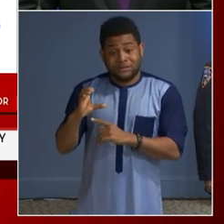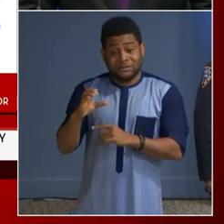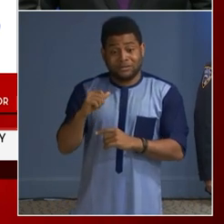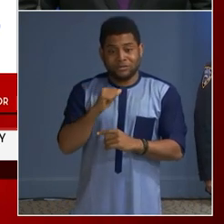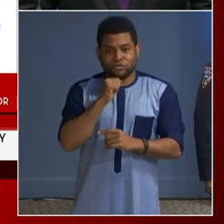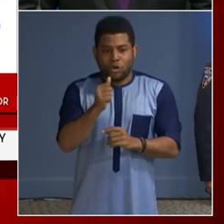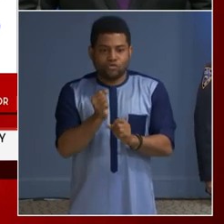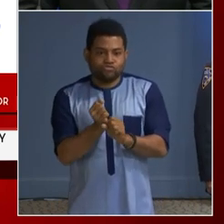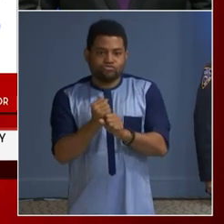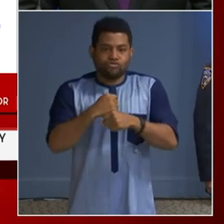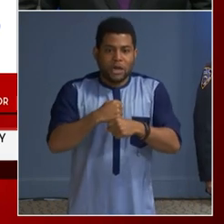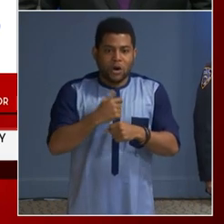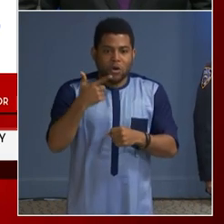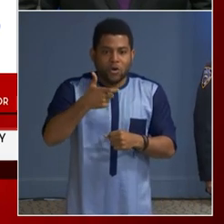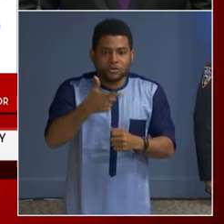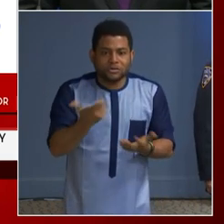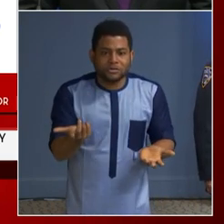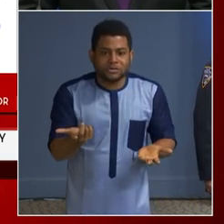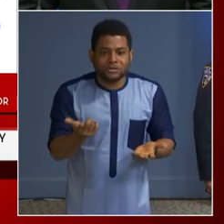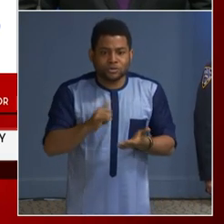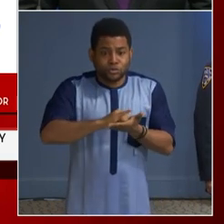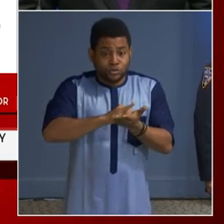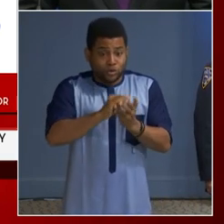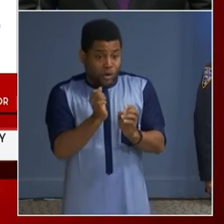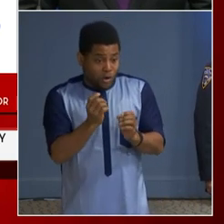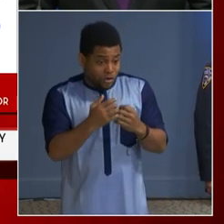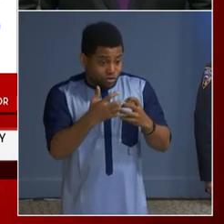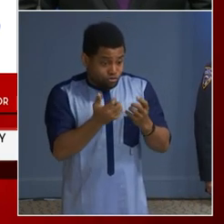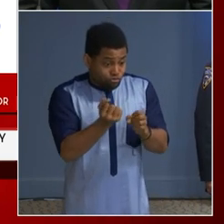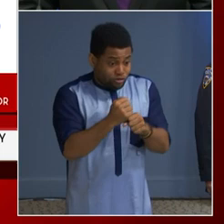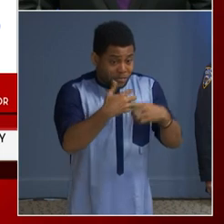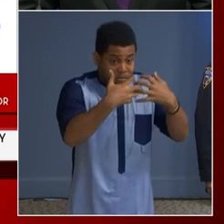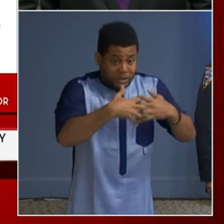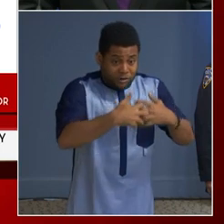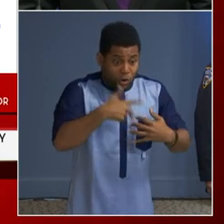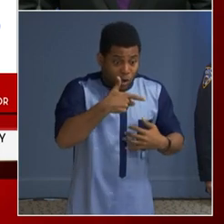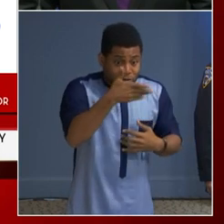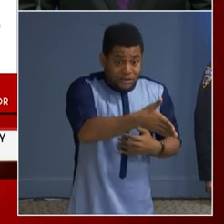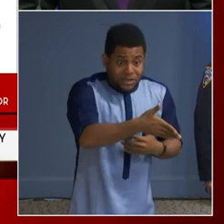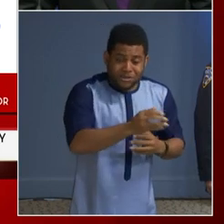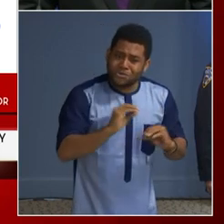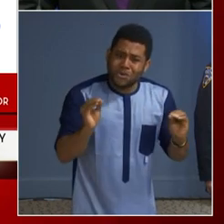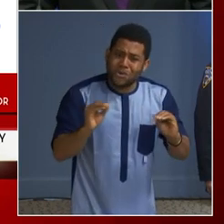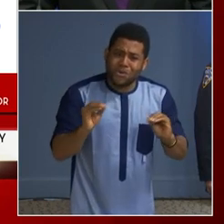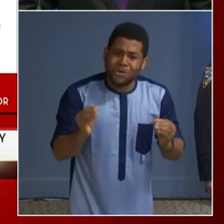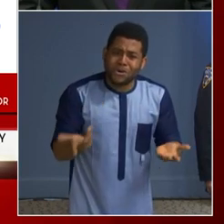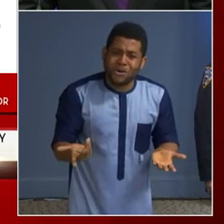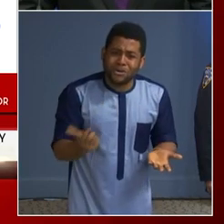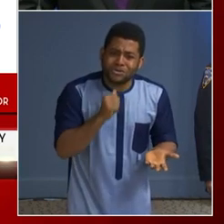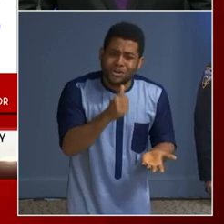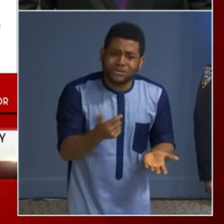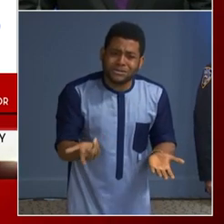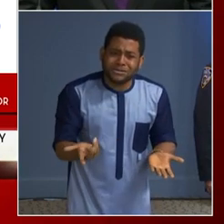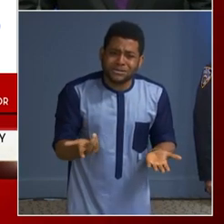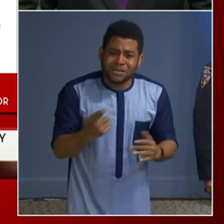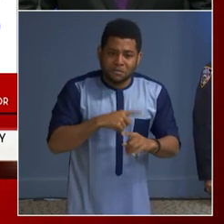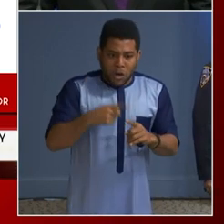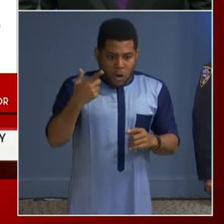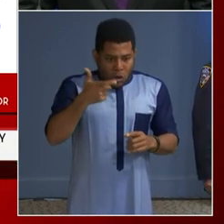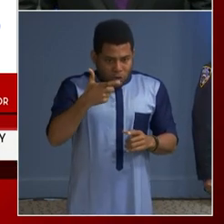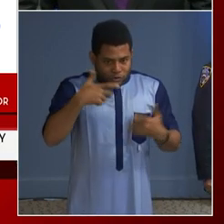guns. New York City is not a gun manufacturing city, but the guns are ending up on our